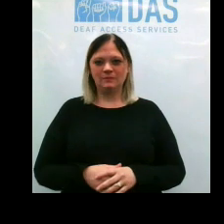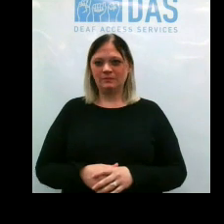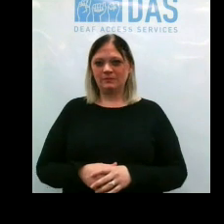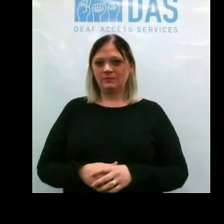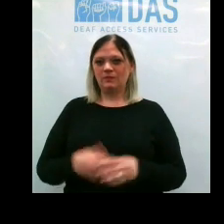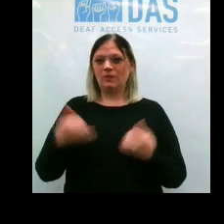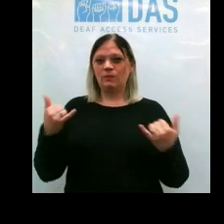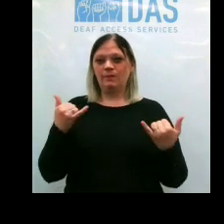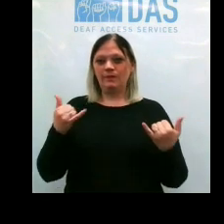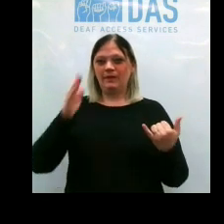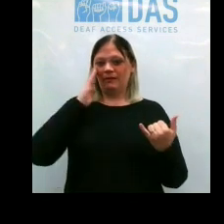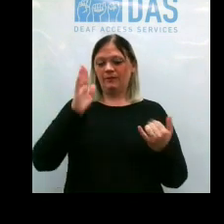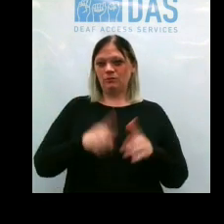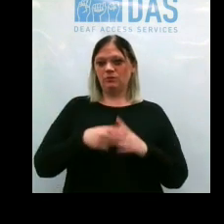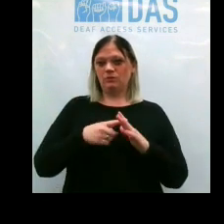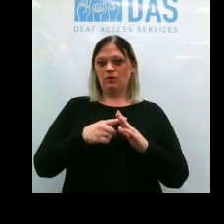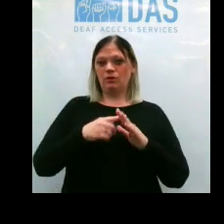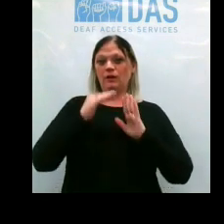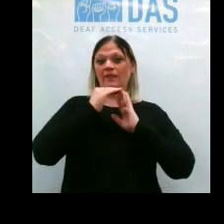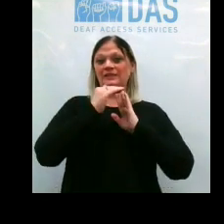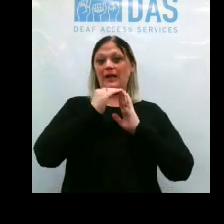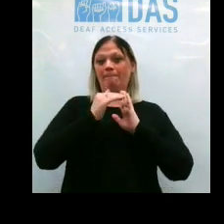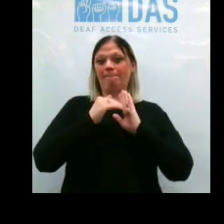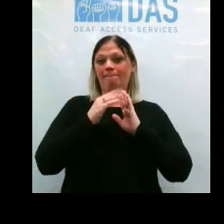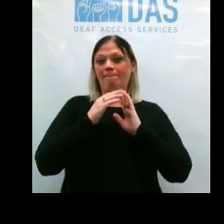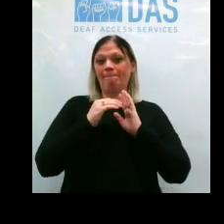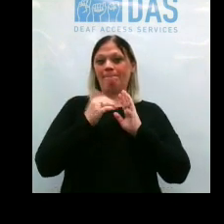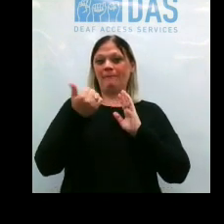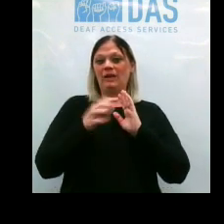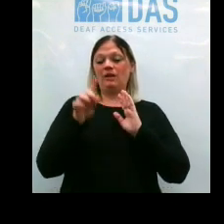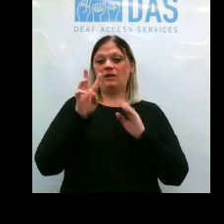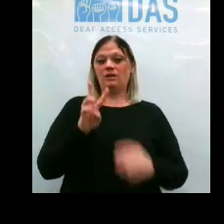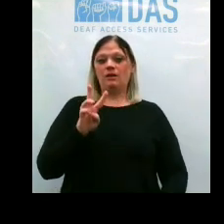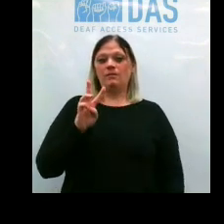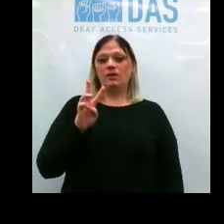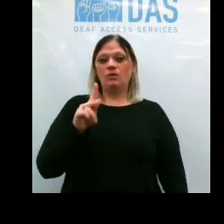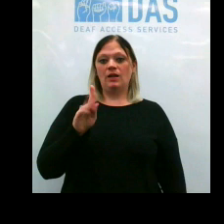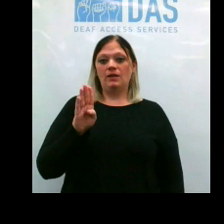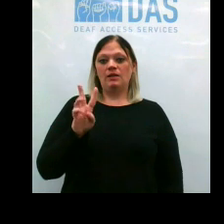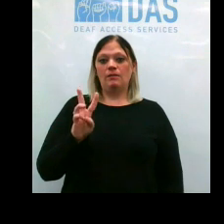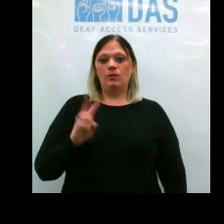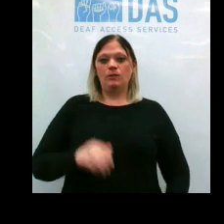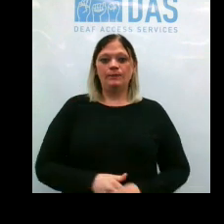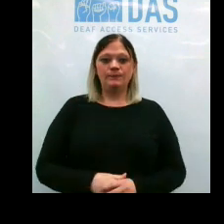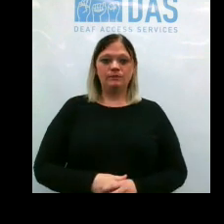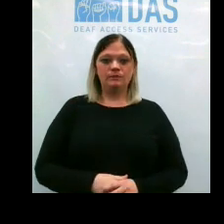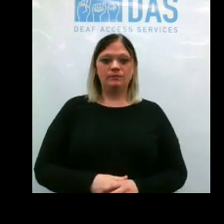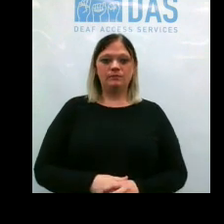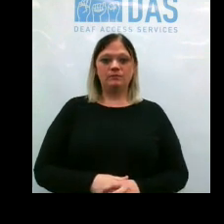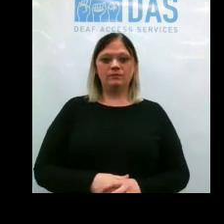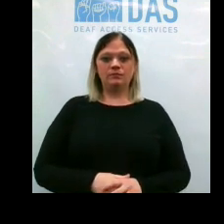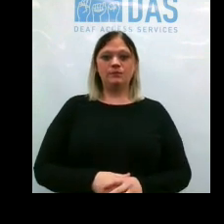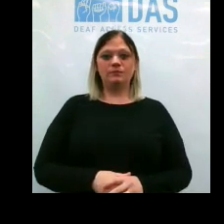will start on the top. Is there anyone there from WKBW TV?